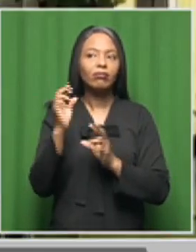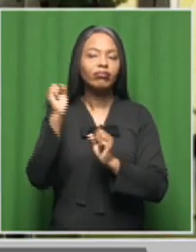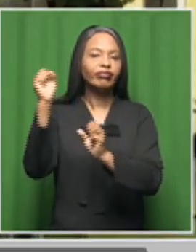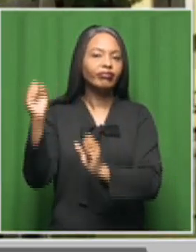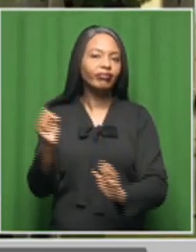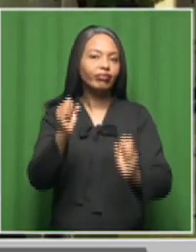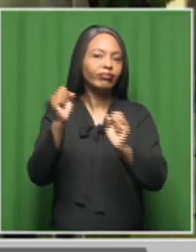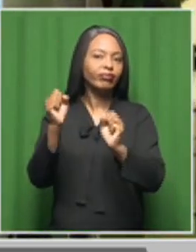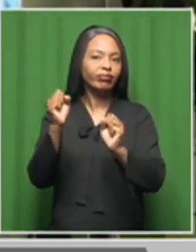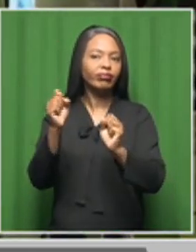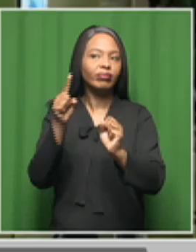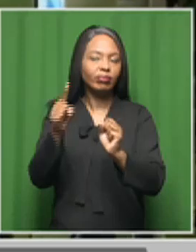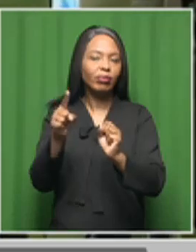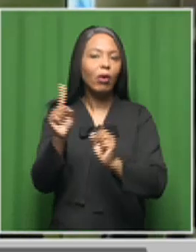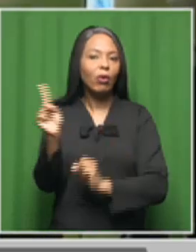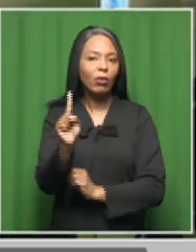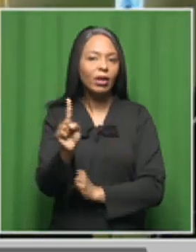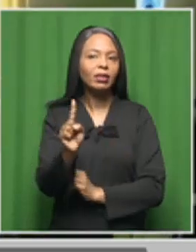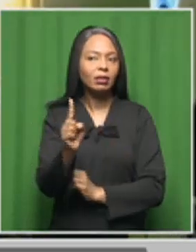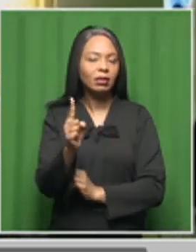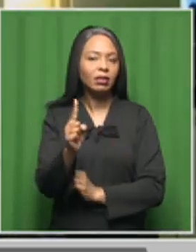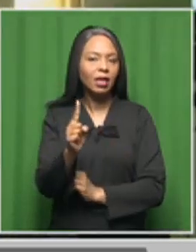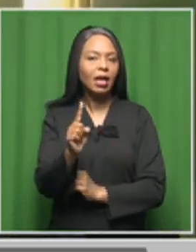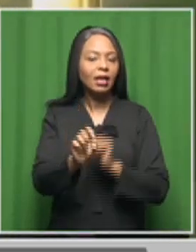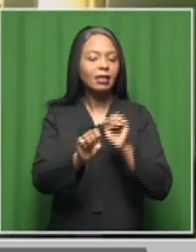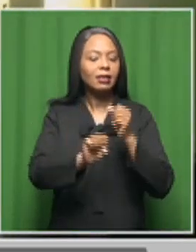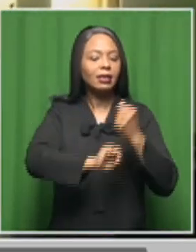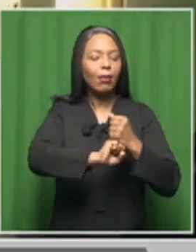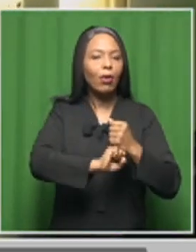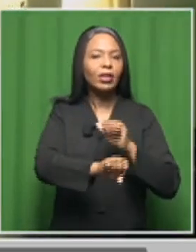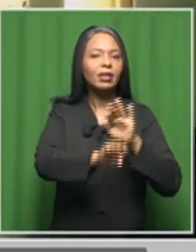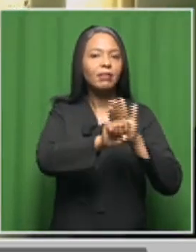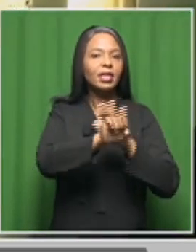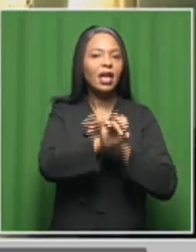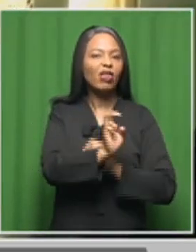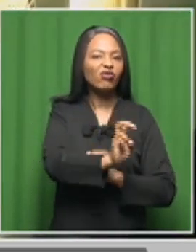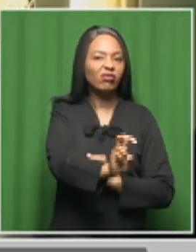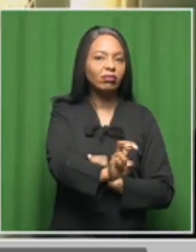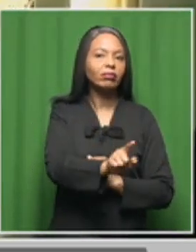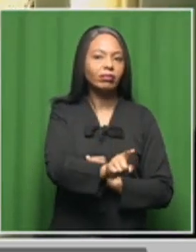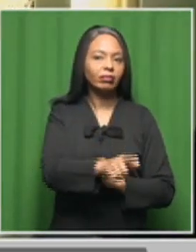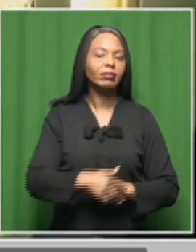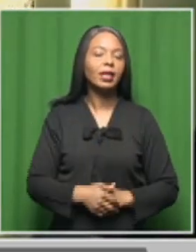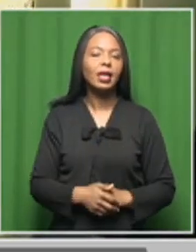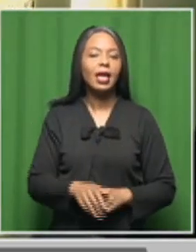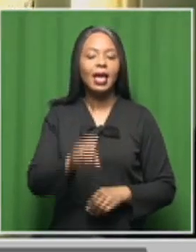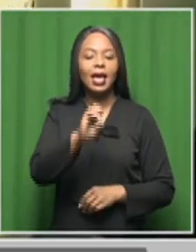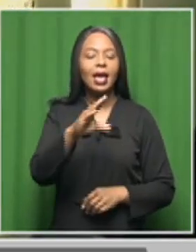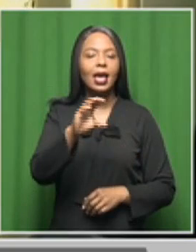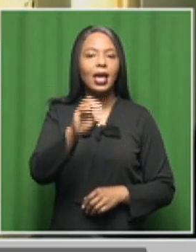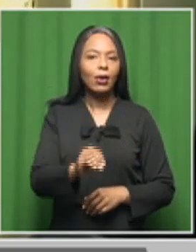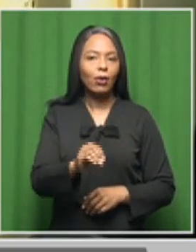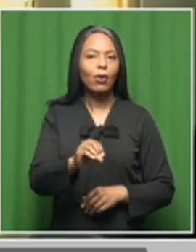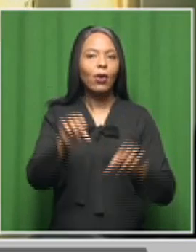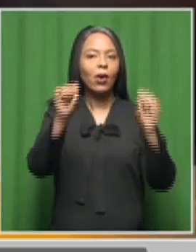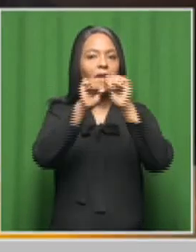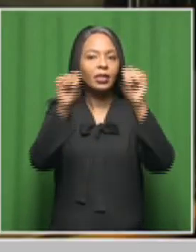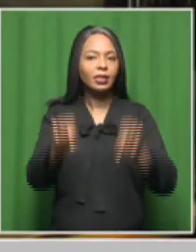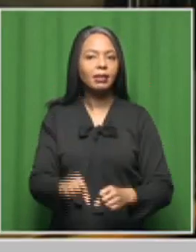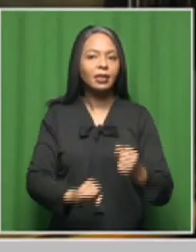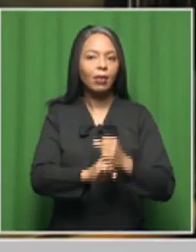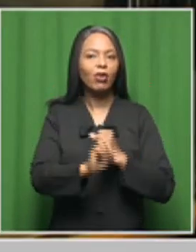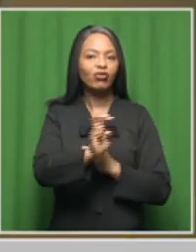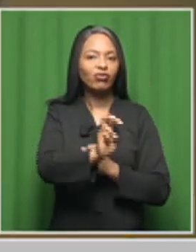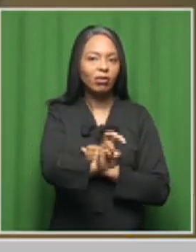which the media could be supported, or the media ecosystem can be supported, from how government can make it easier for them